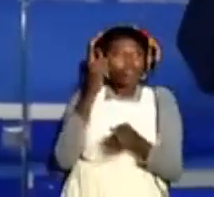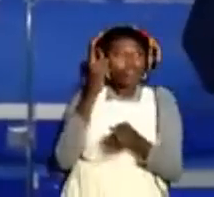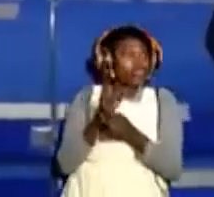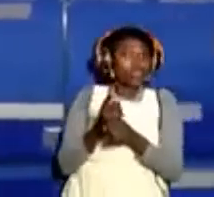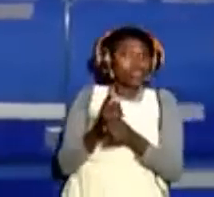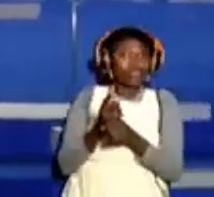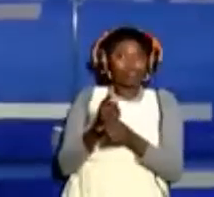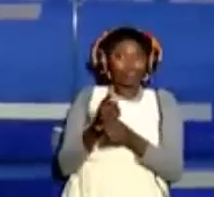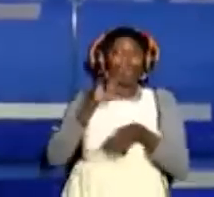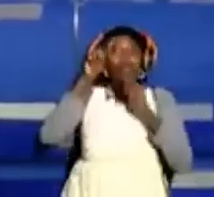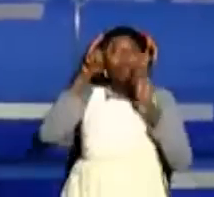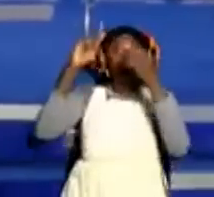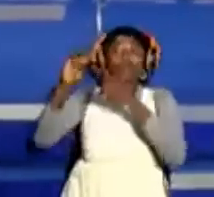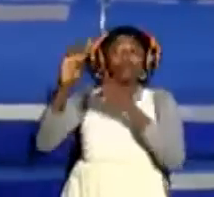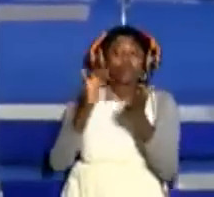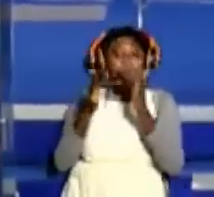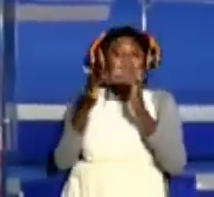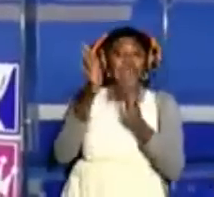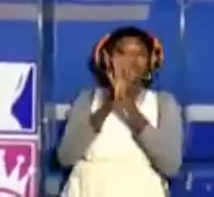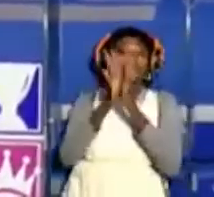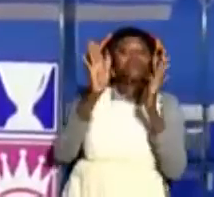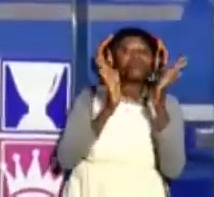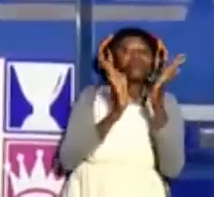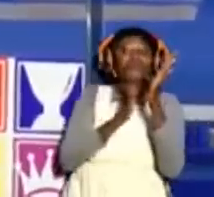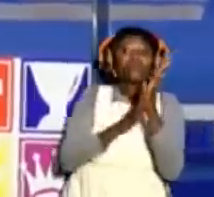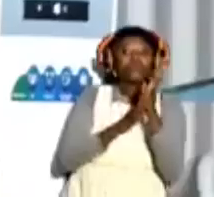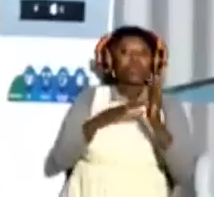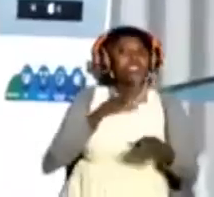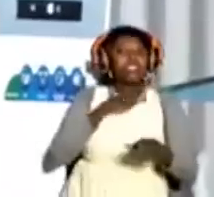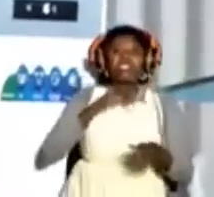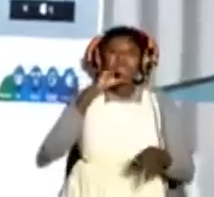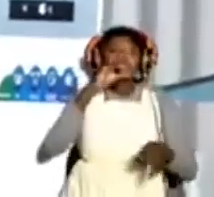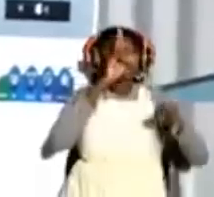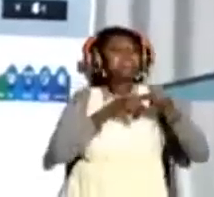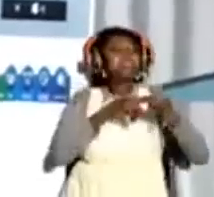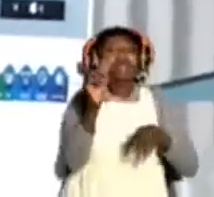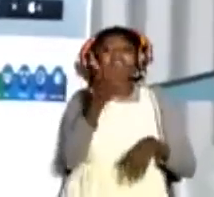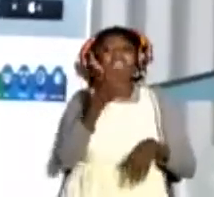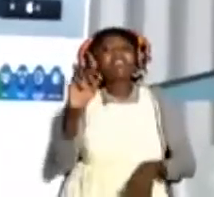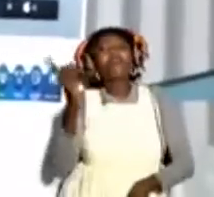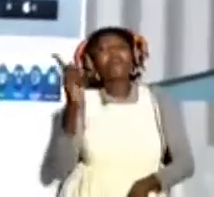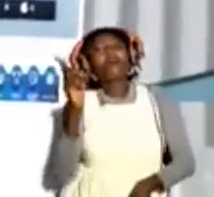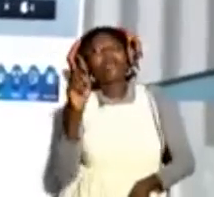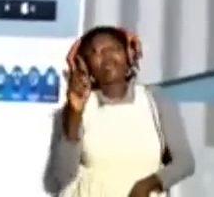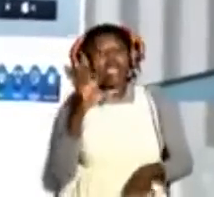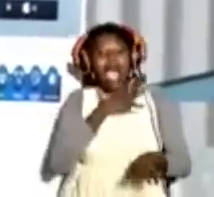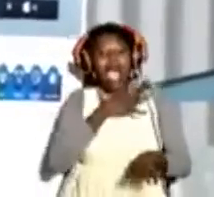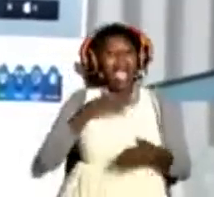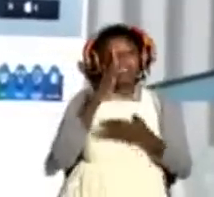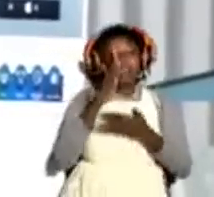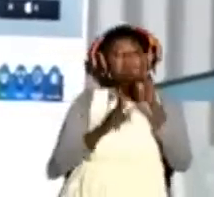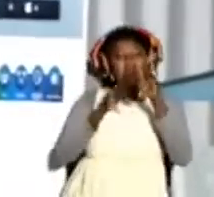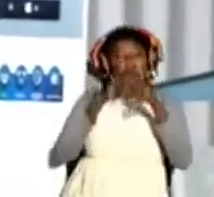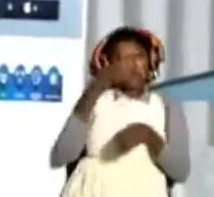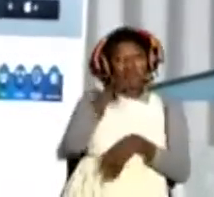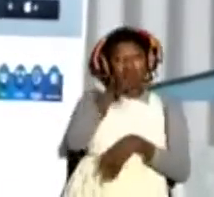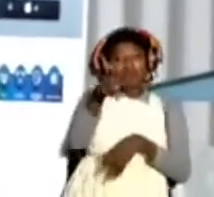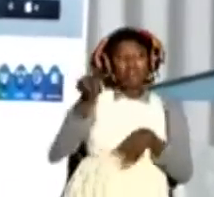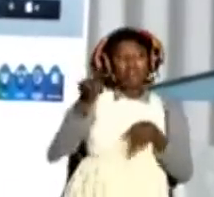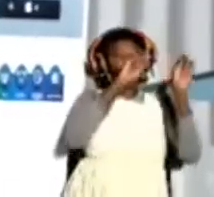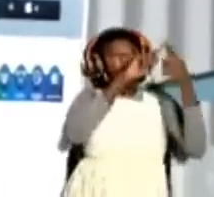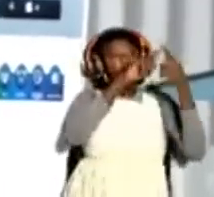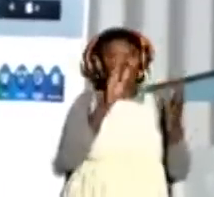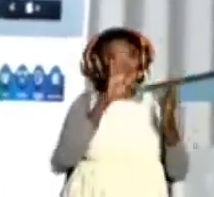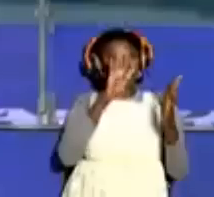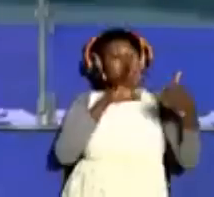they didn't go through Bible school. They didn't sit anywhere. And some of you have gone to life college, and